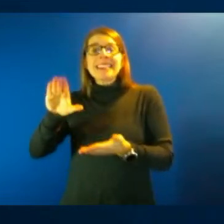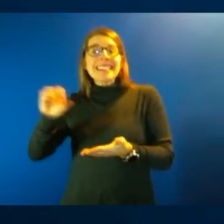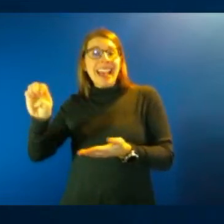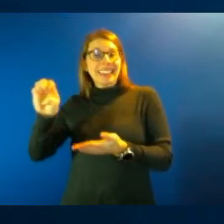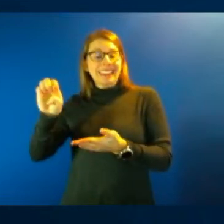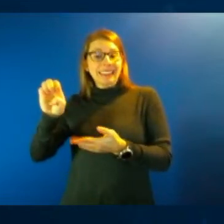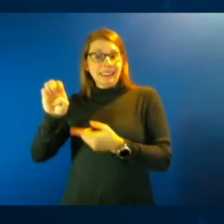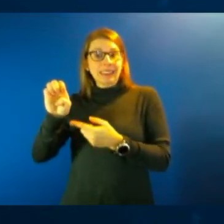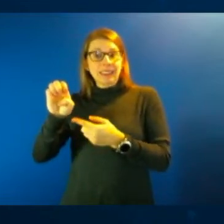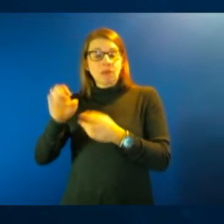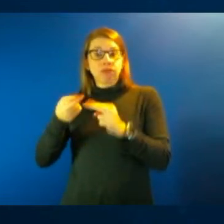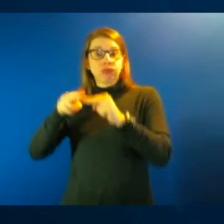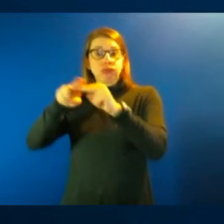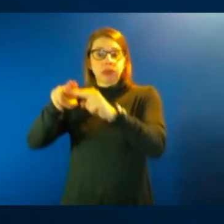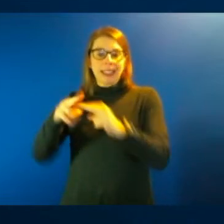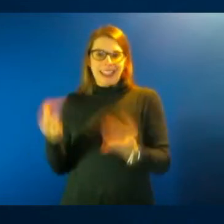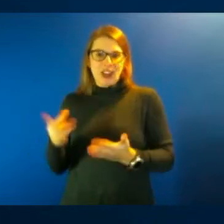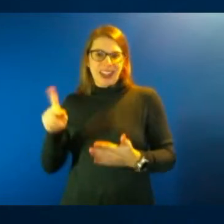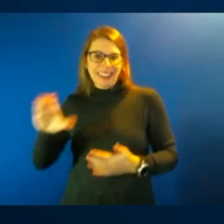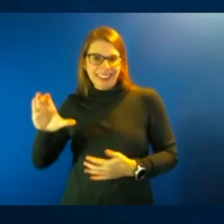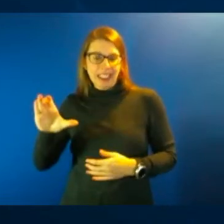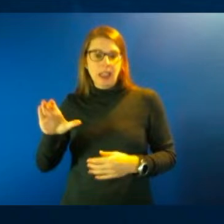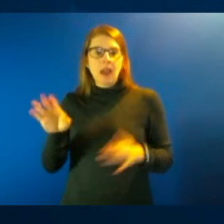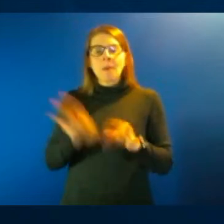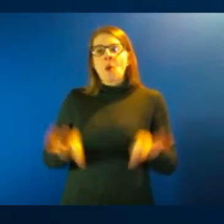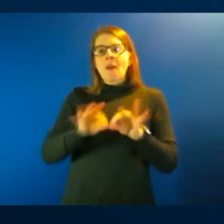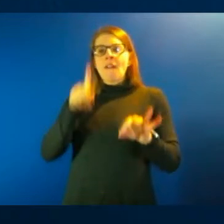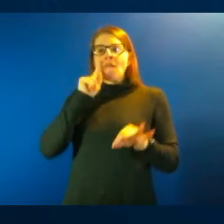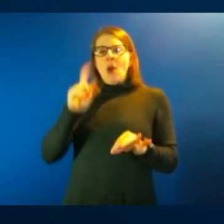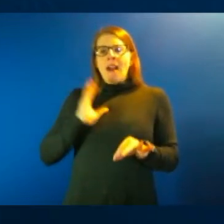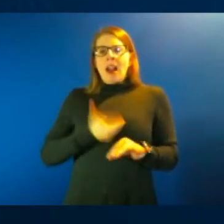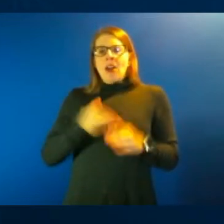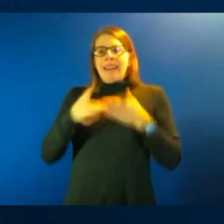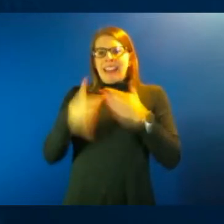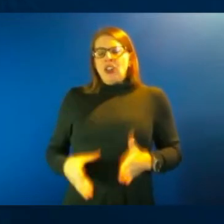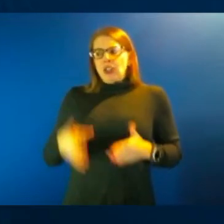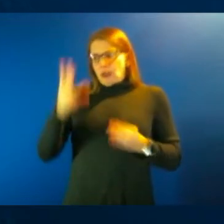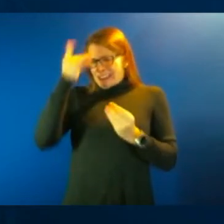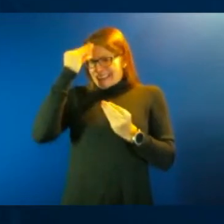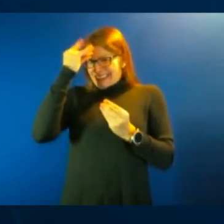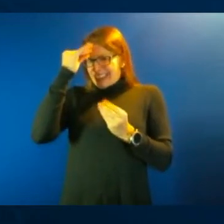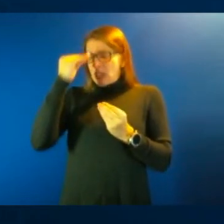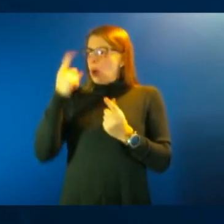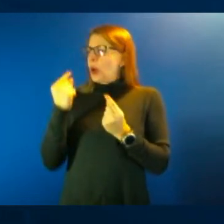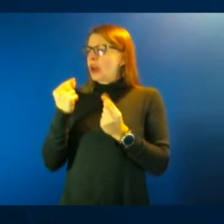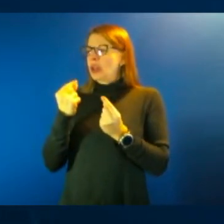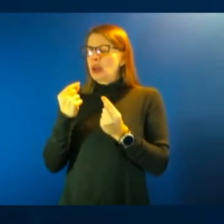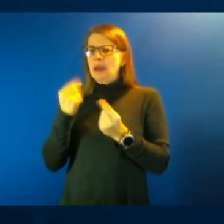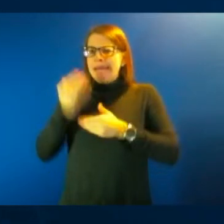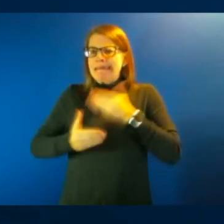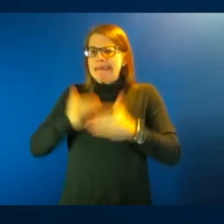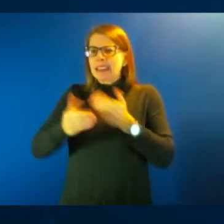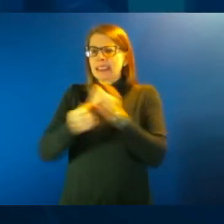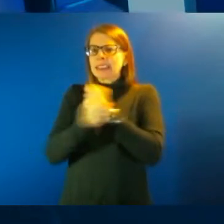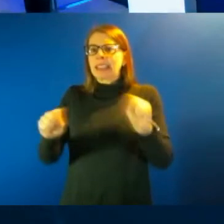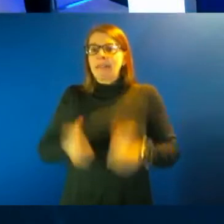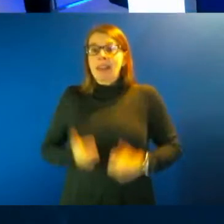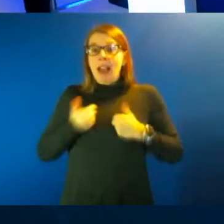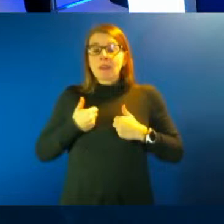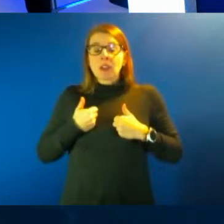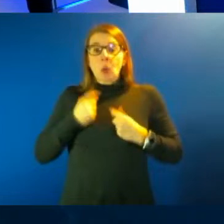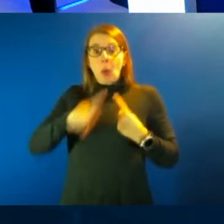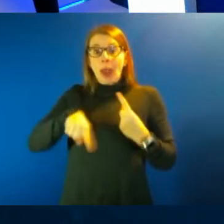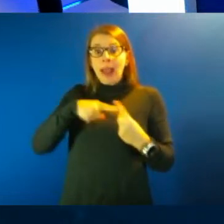it's really incumbent on our leaders at this point to really think hard about what steps they're going to take to try to save lives this winter. So my big